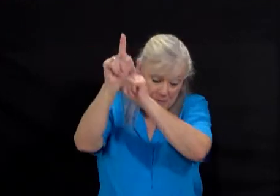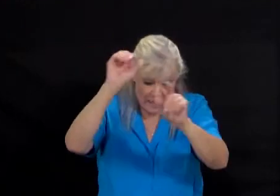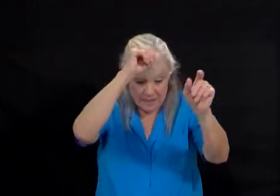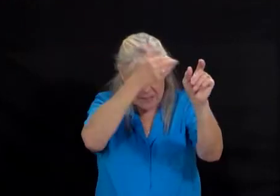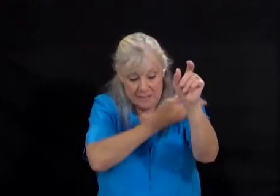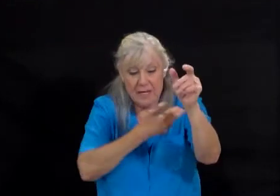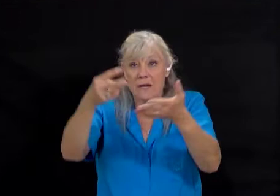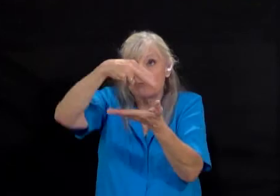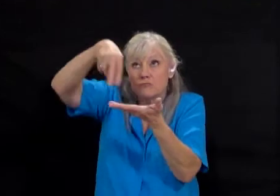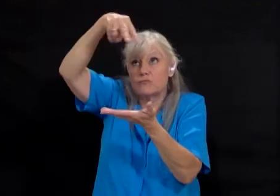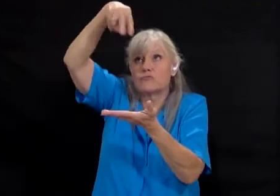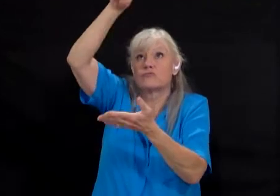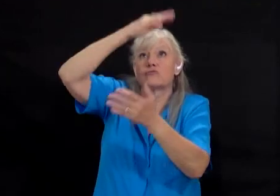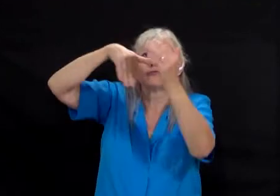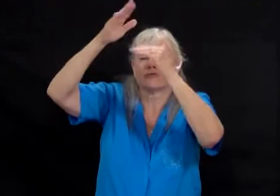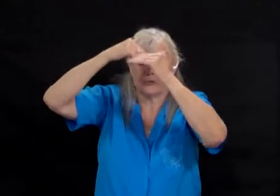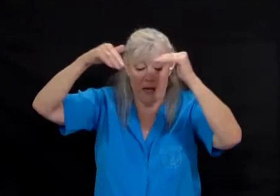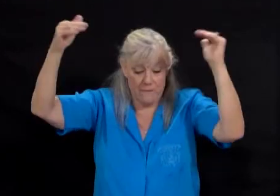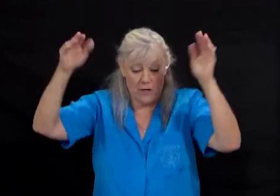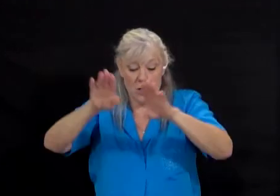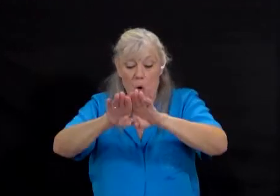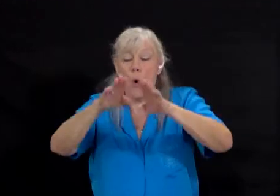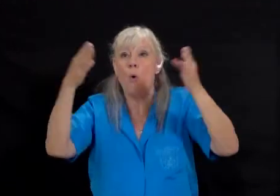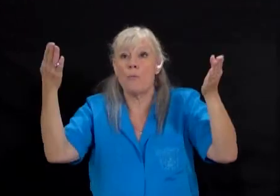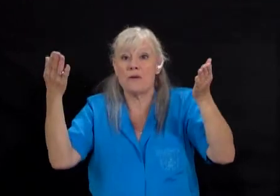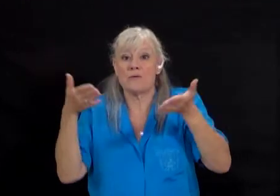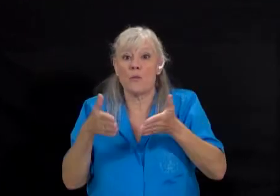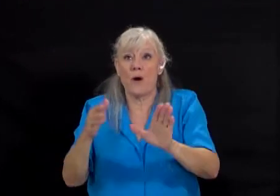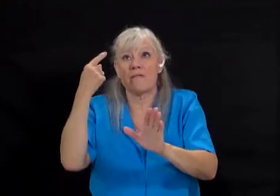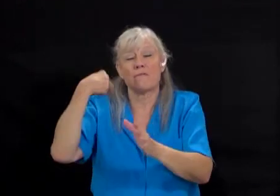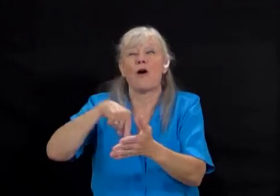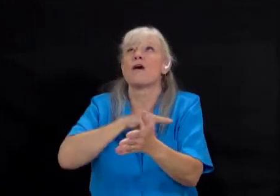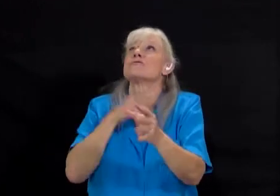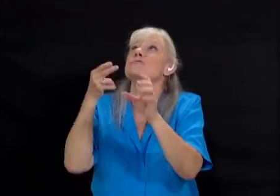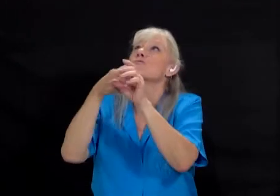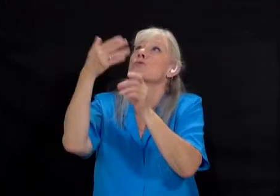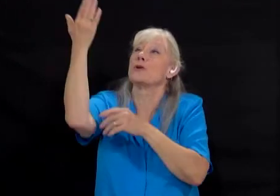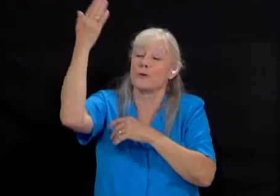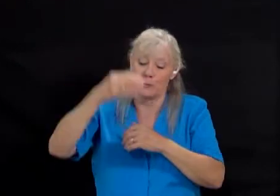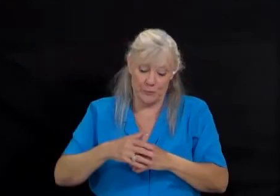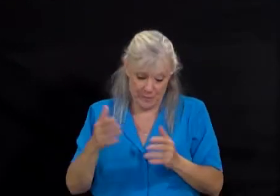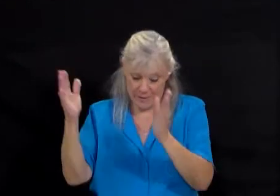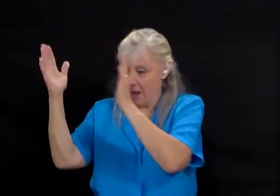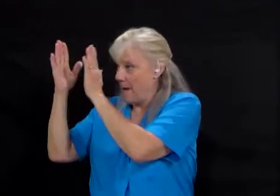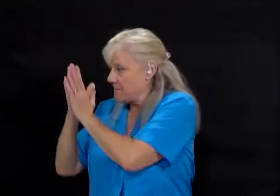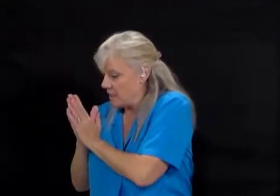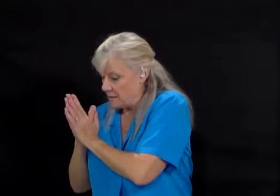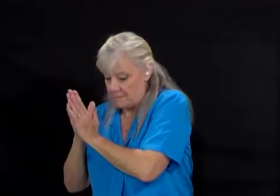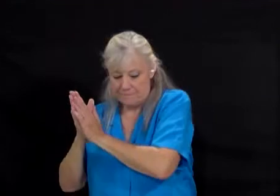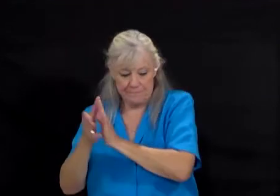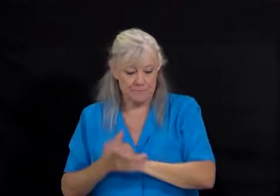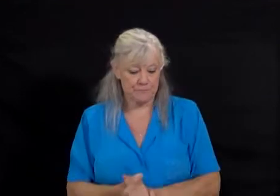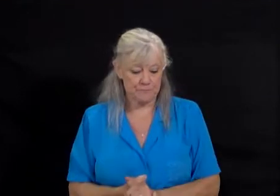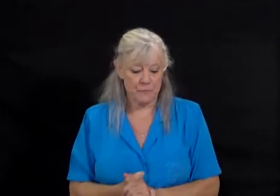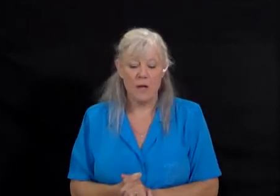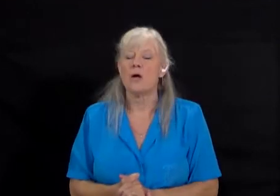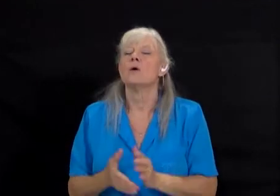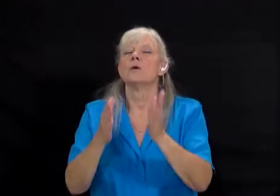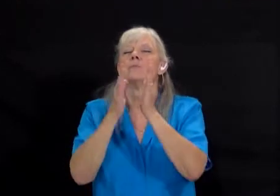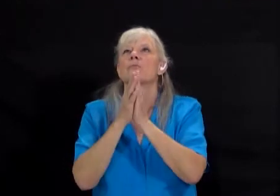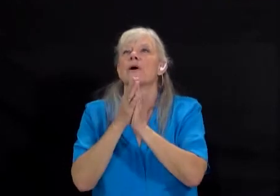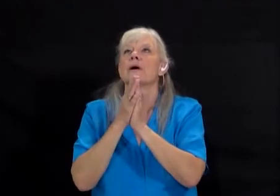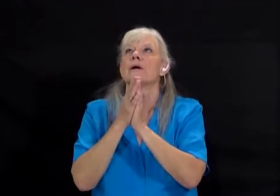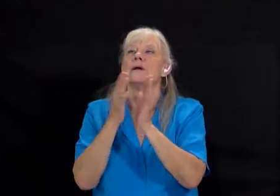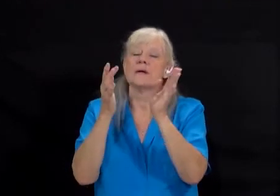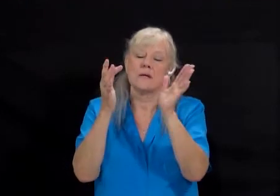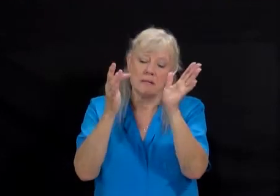heaven and unlocked for the way to ascend to where He is. Amen. May He grant that,